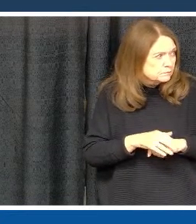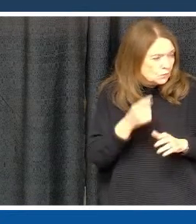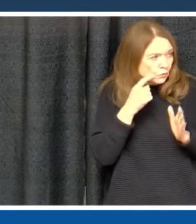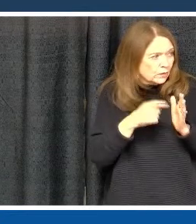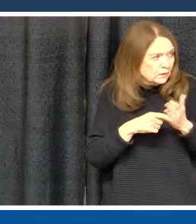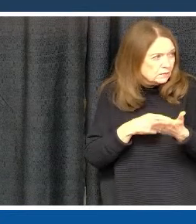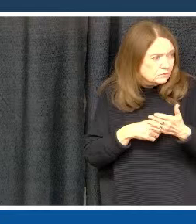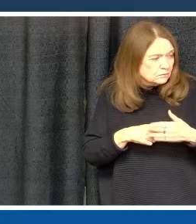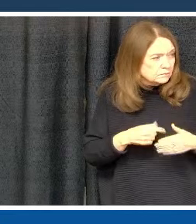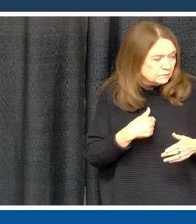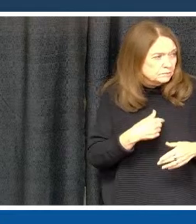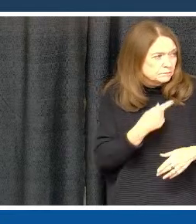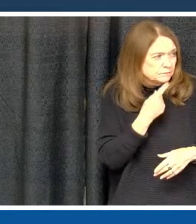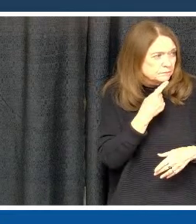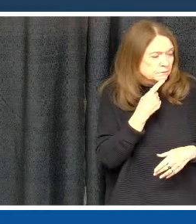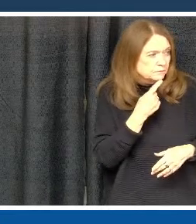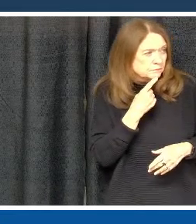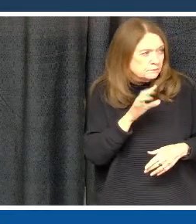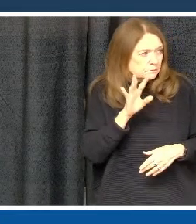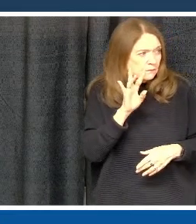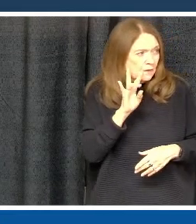recognize. I said